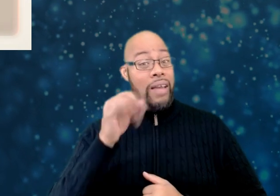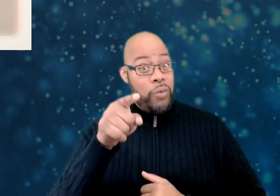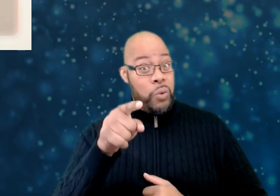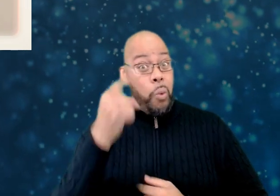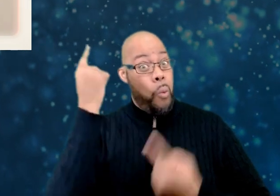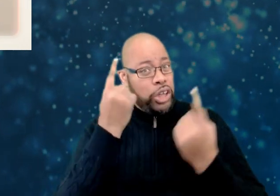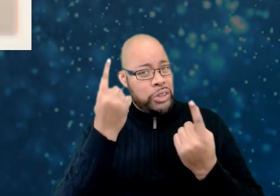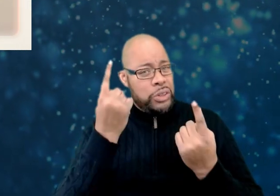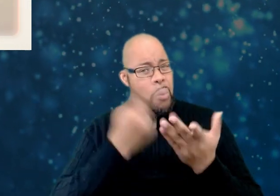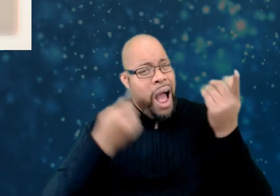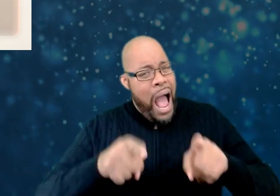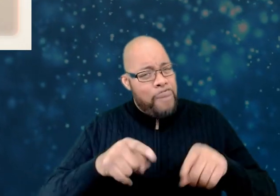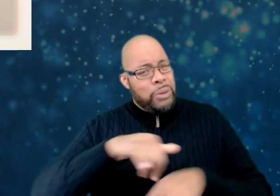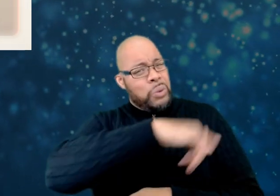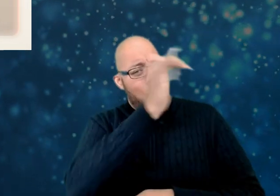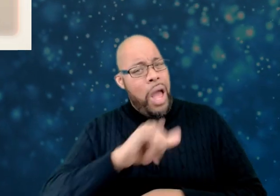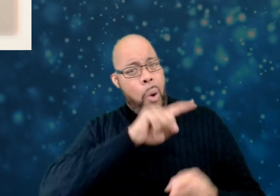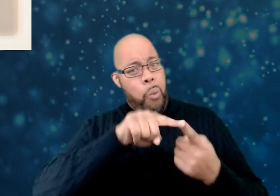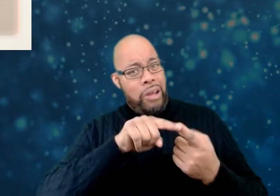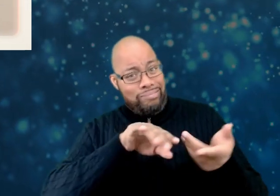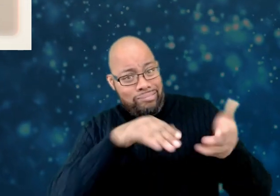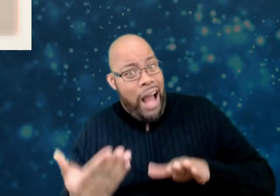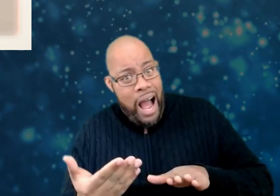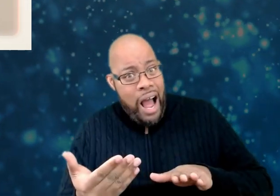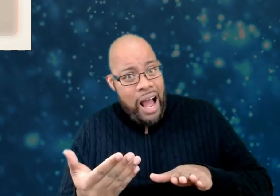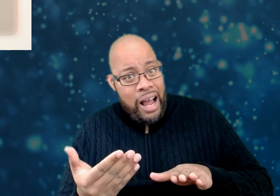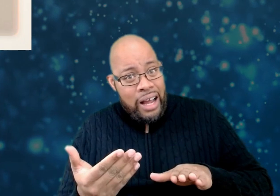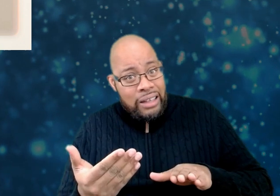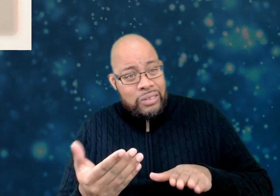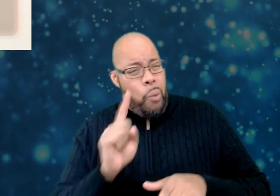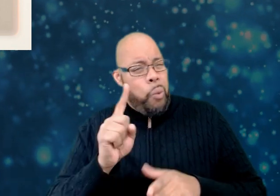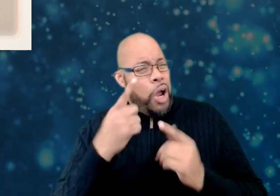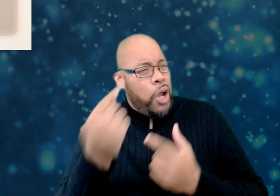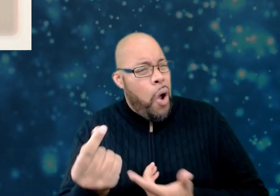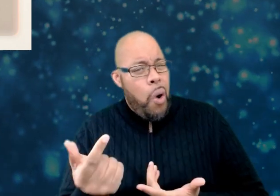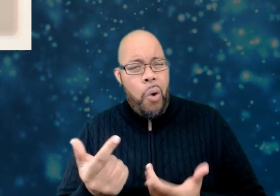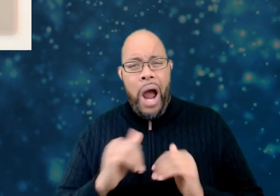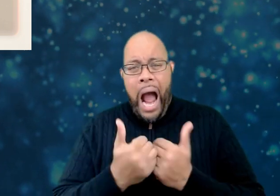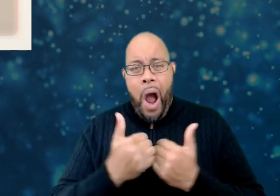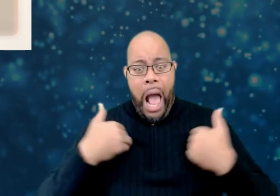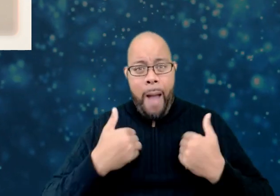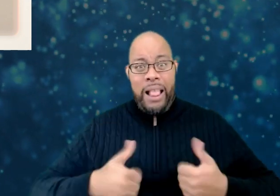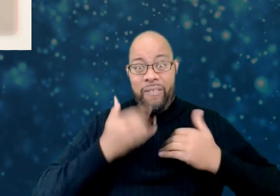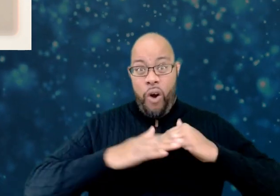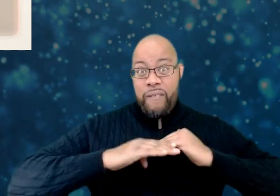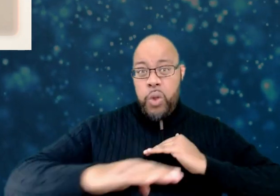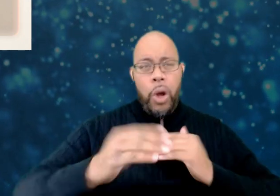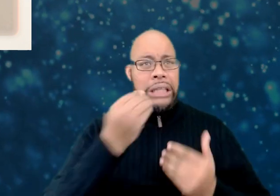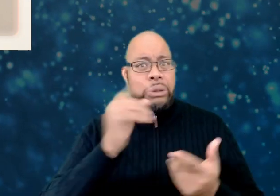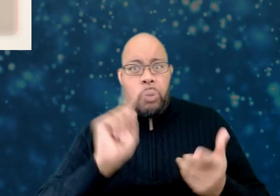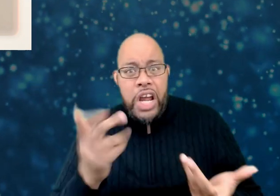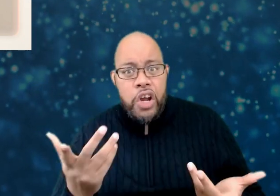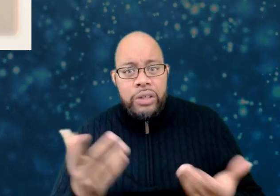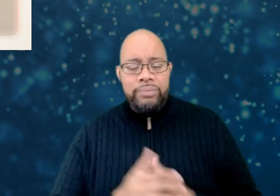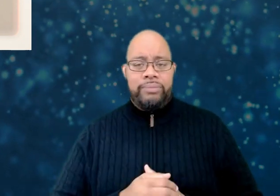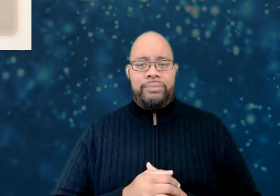So if you've ever wondered what happens to the whale once its long life comes to an end, where does it go? Or how are these benthic marine